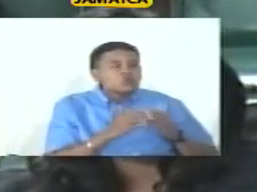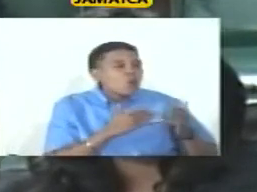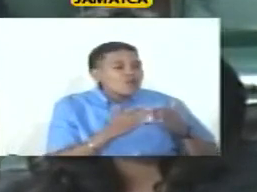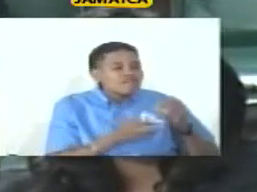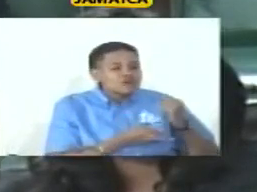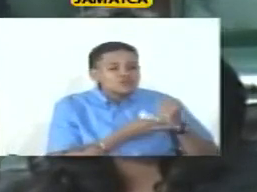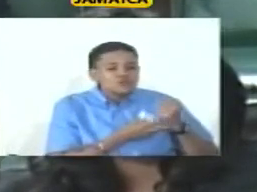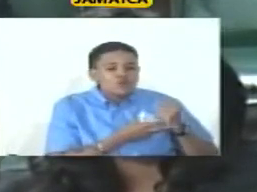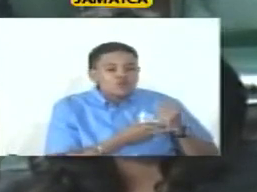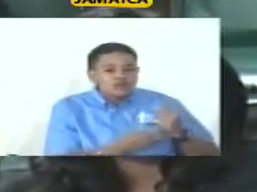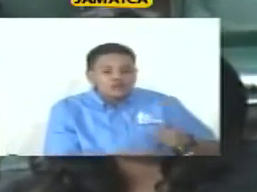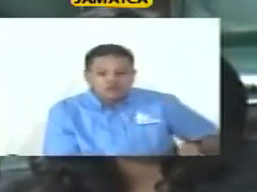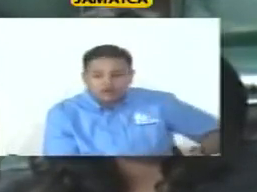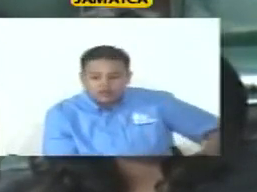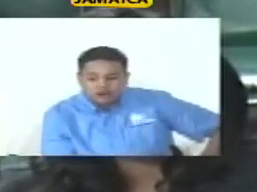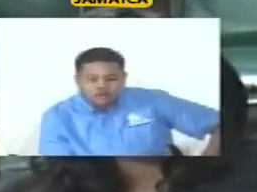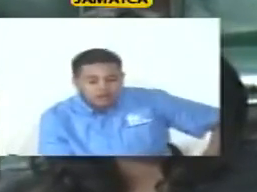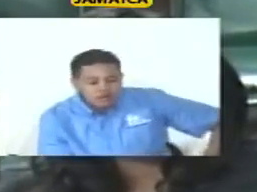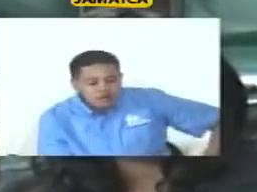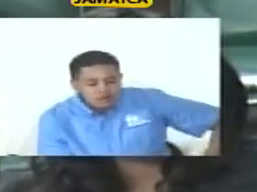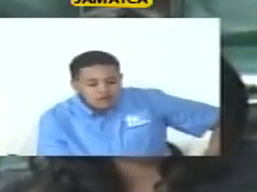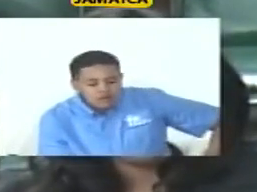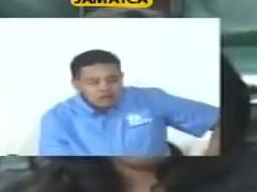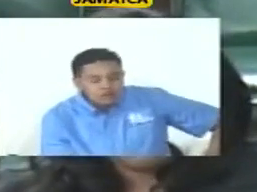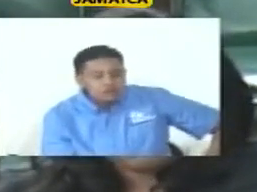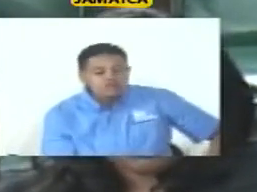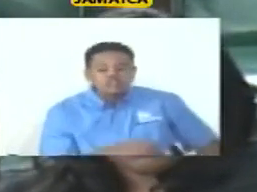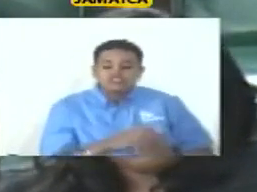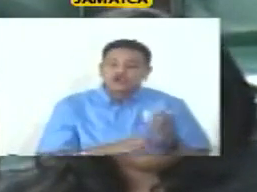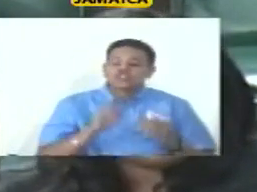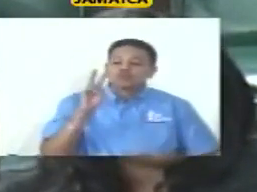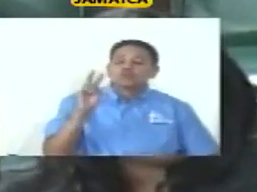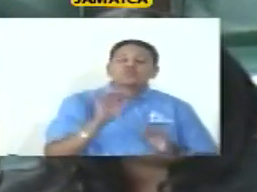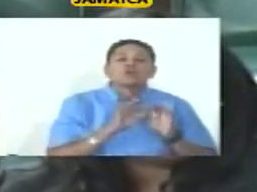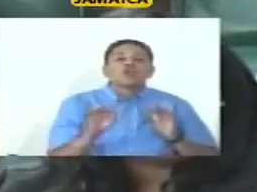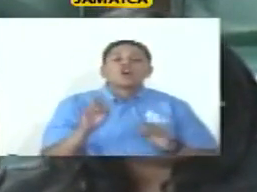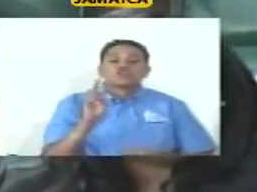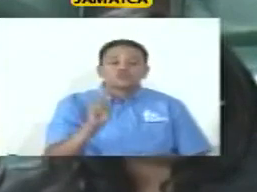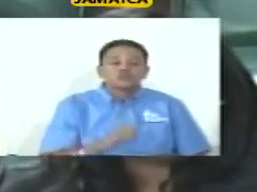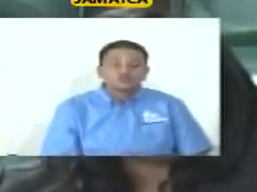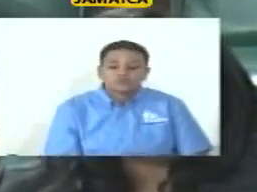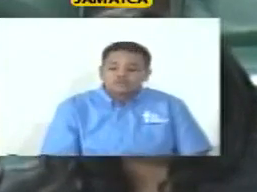A. This is section 2, clause 2,